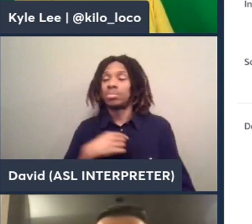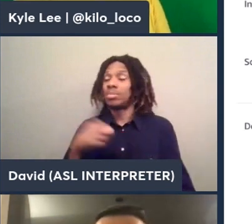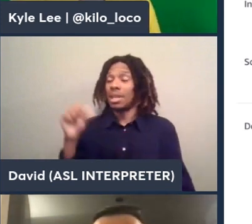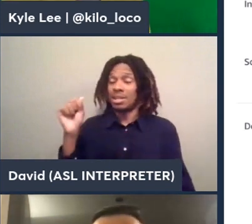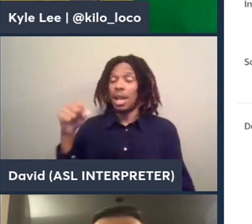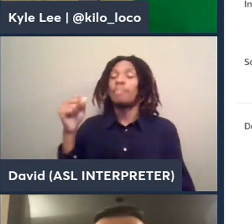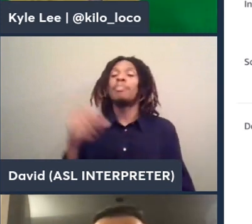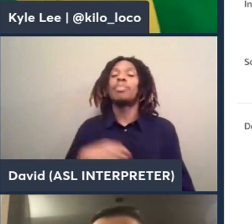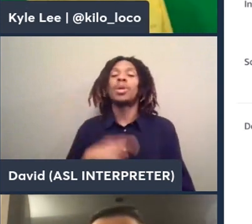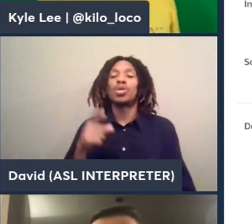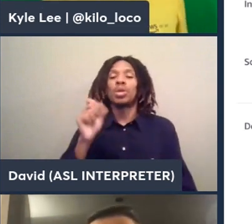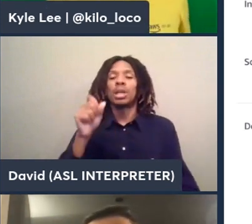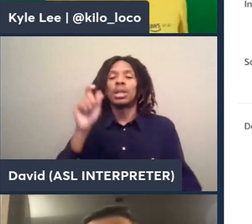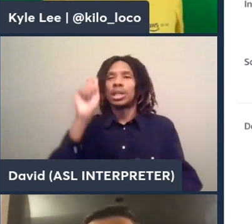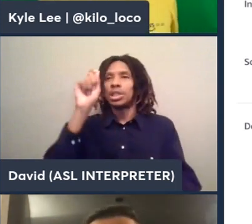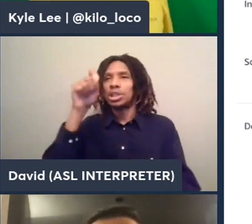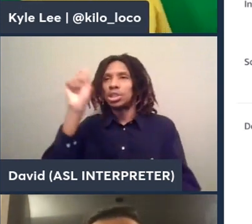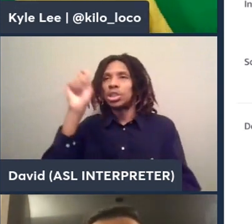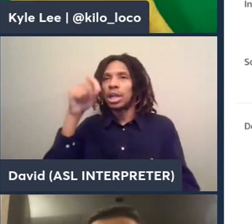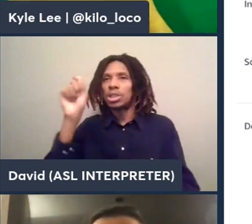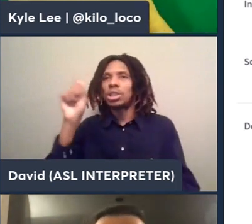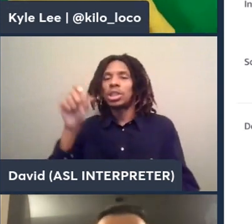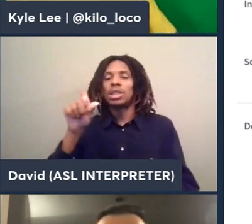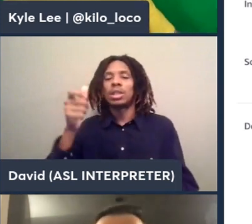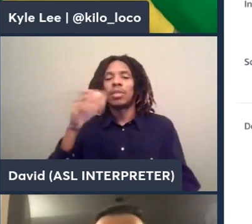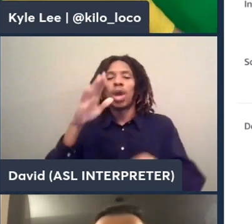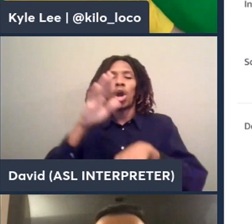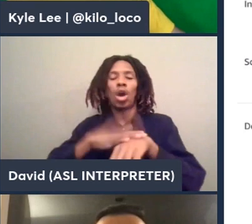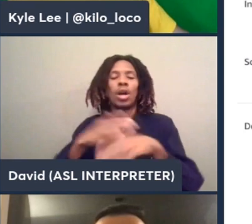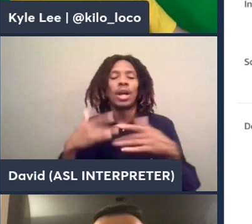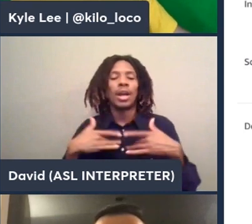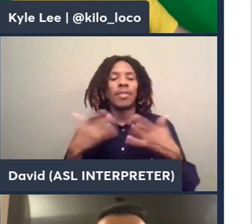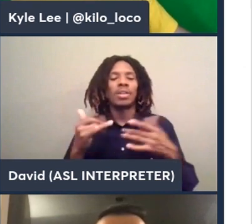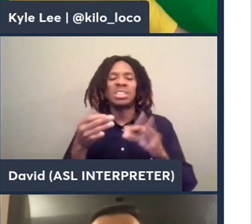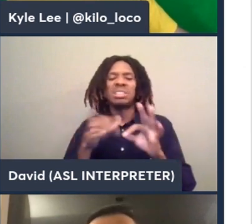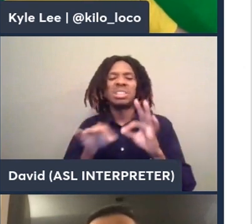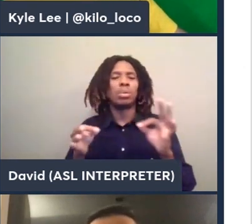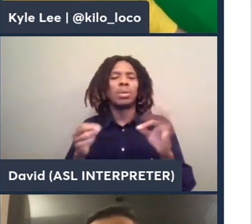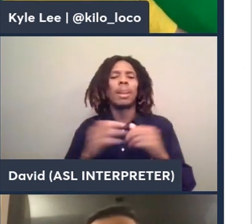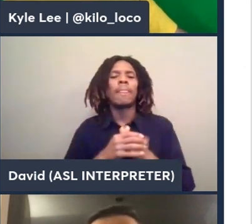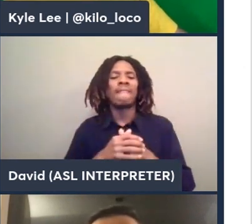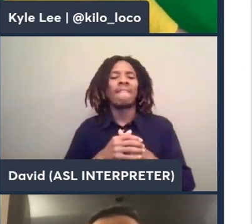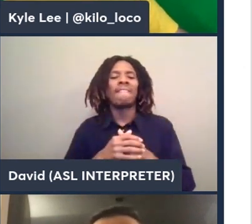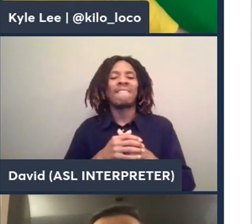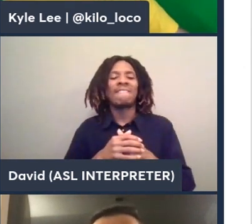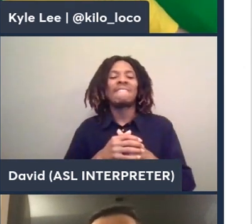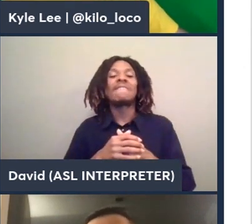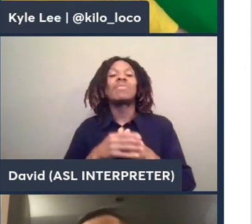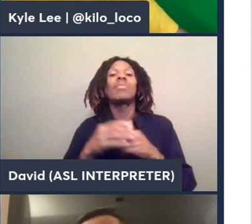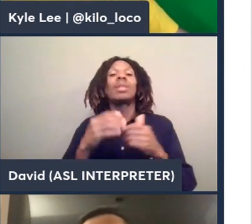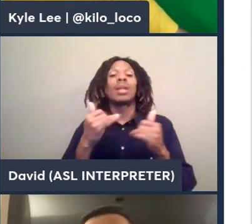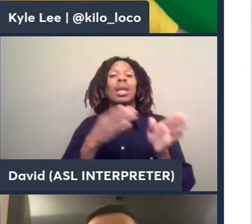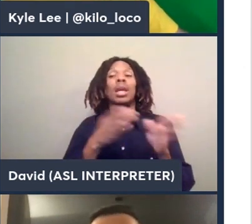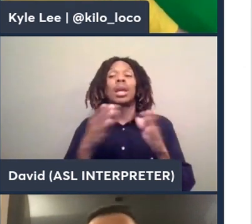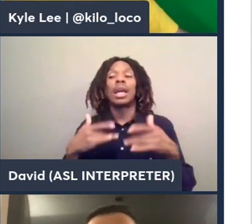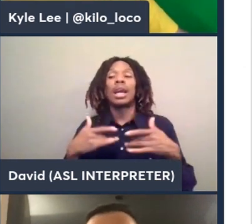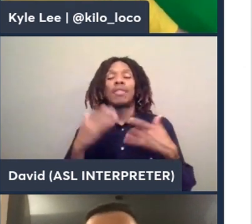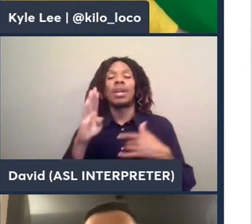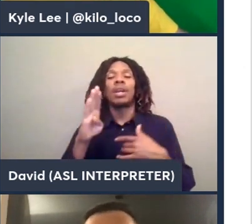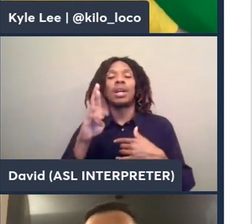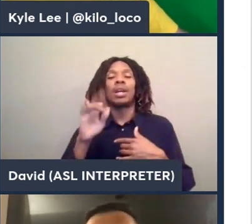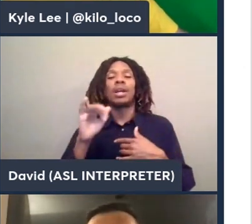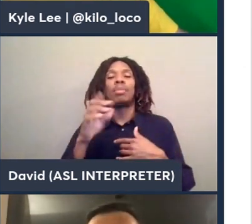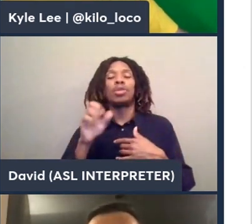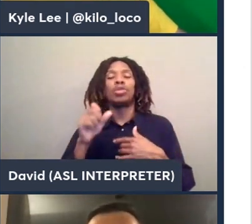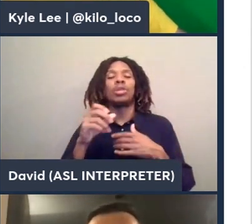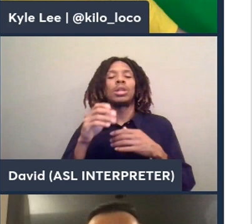you can check your option to enable events on EventBridge. That's how simple it is. So when you then go to EventBridge, you can create a rule. So for